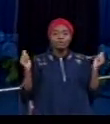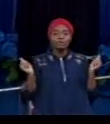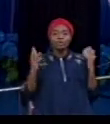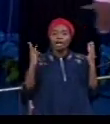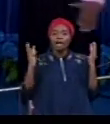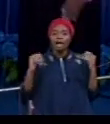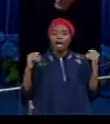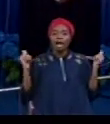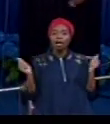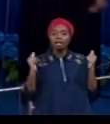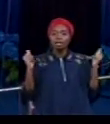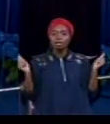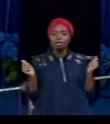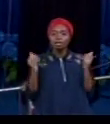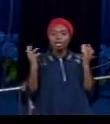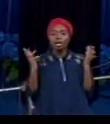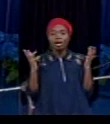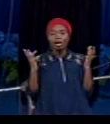Hallelujah.